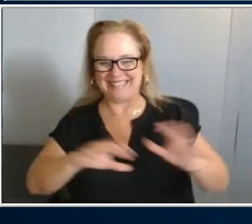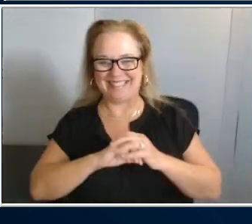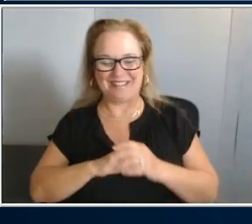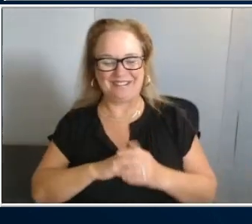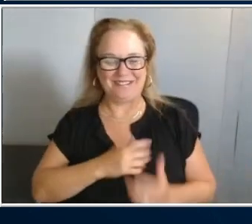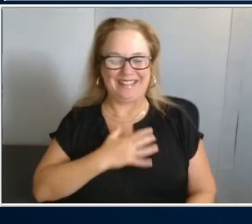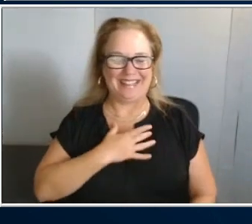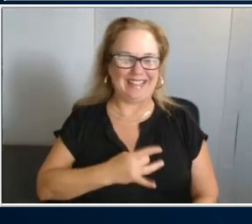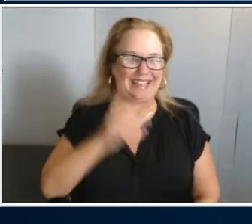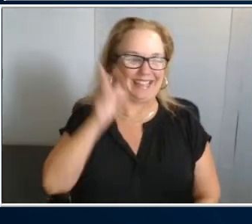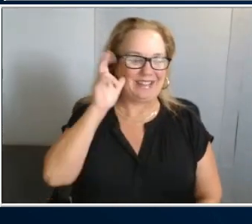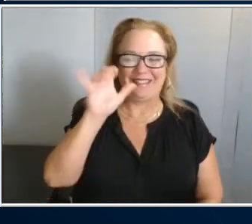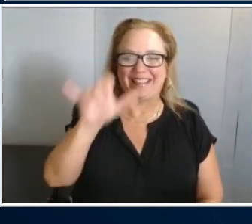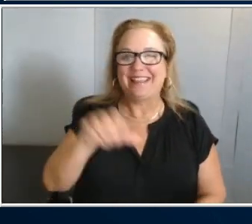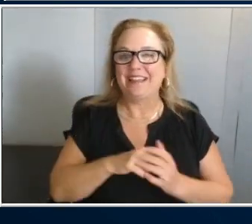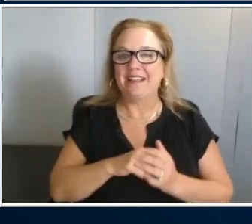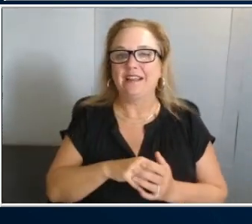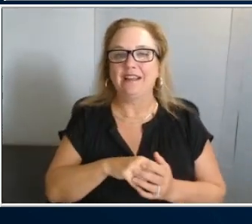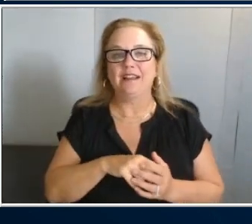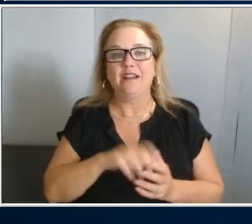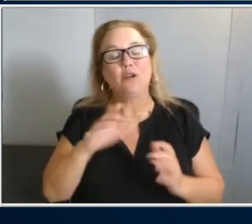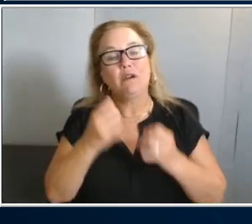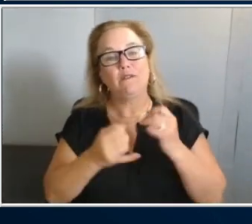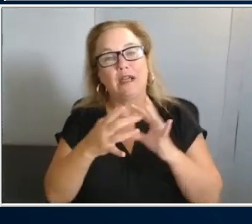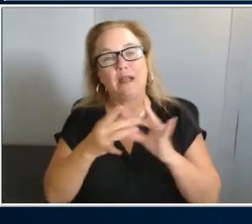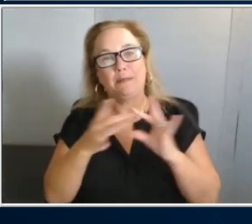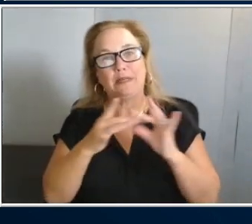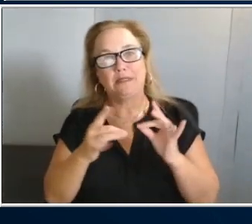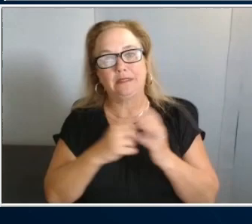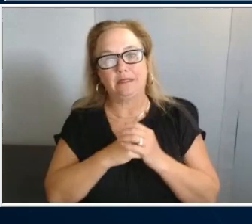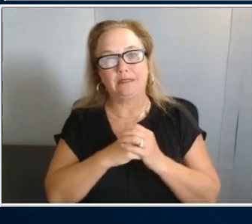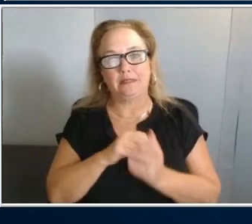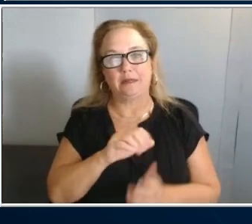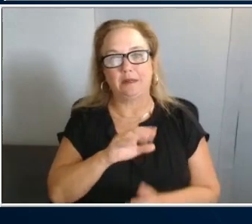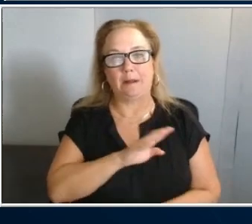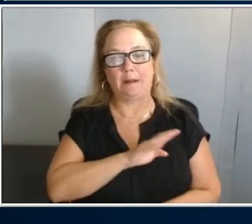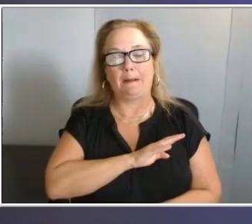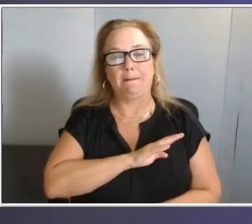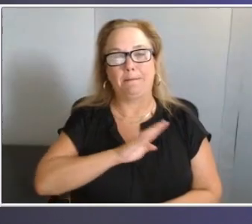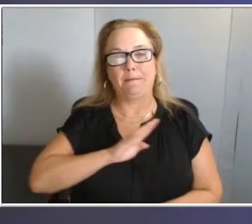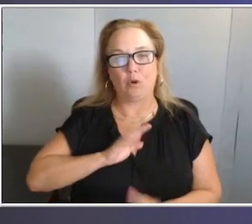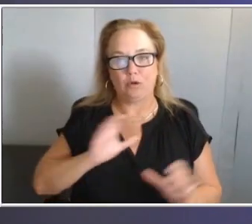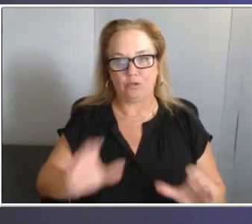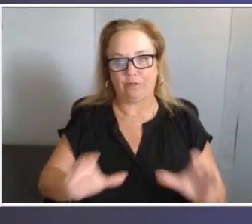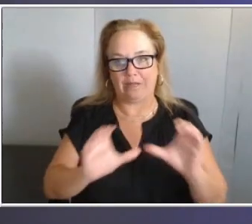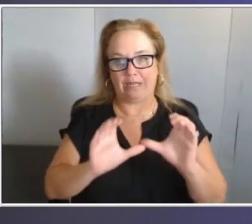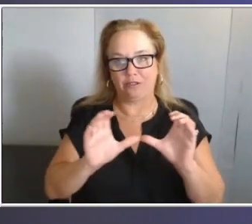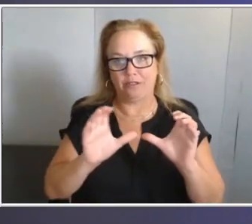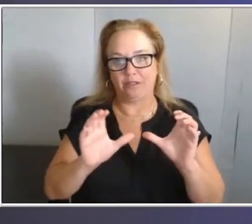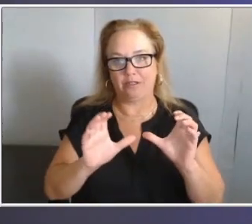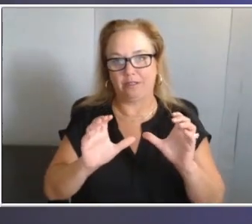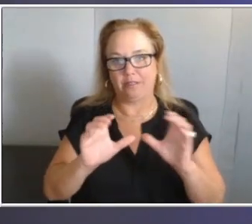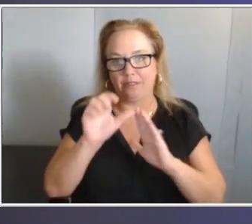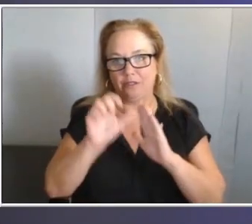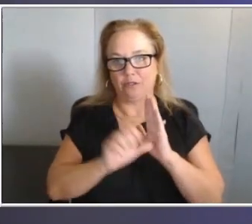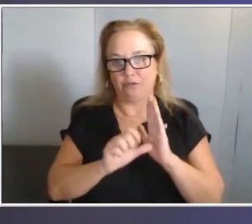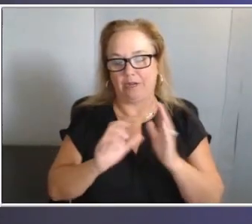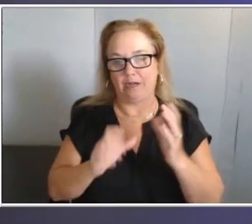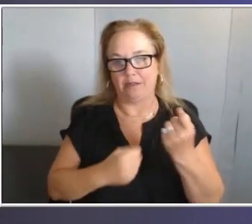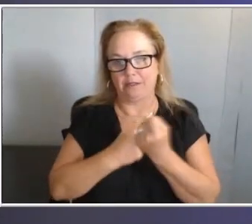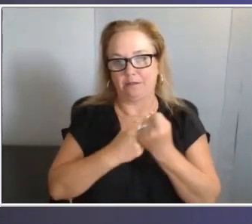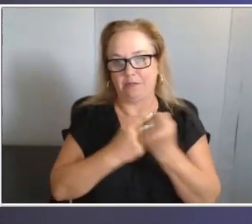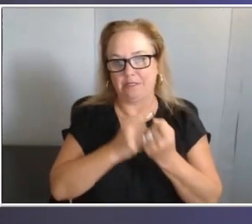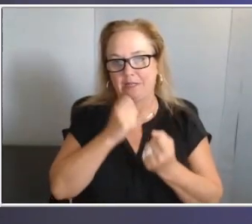hear. Dr. D'Souza, what would be your final message? Well, board certification, and men get this surgery too, so it's not just for